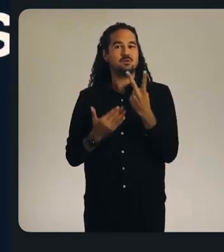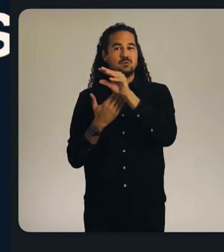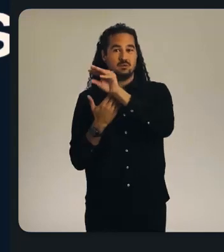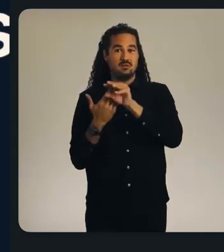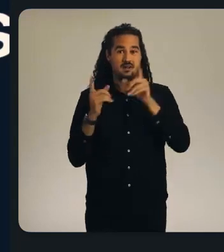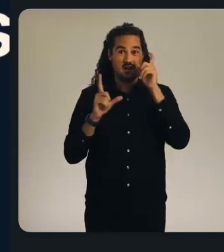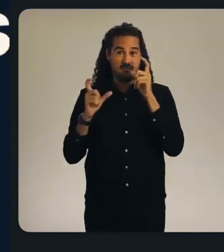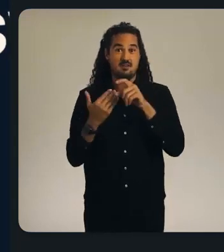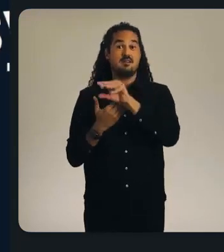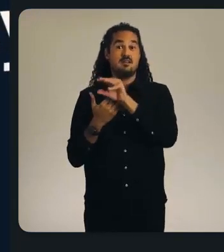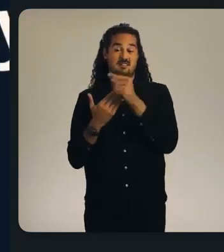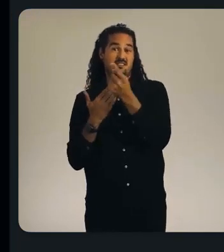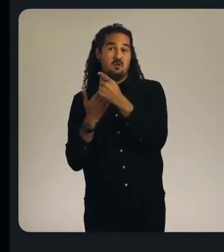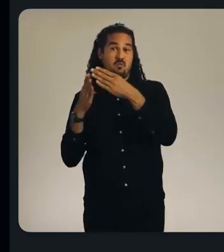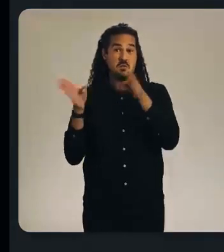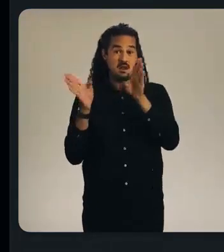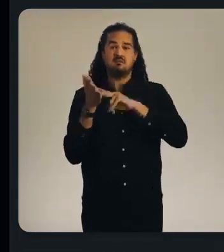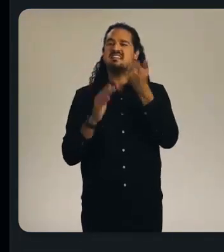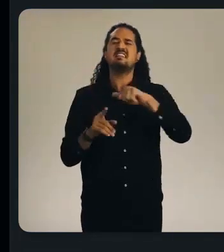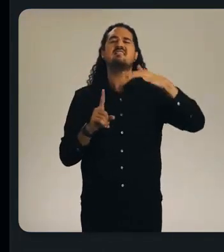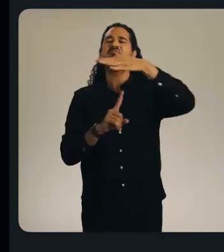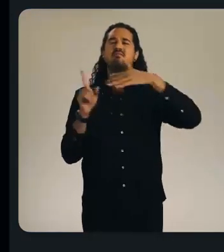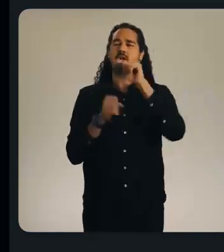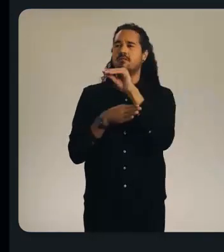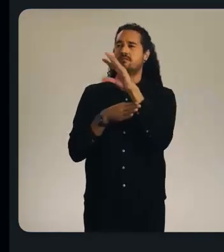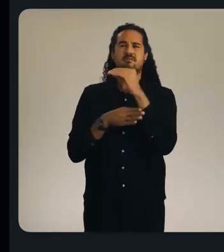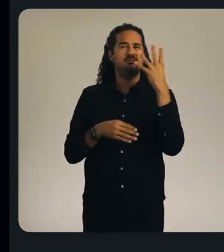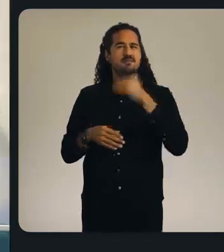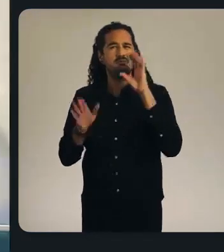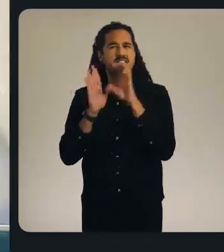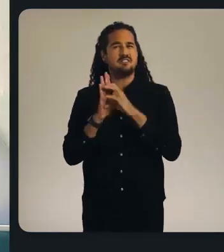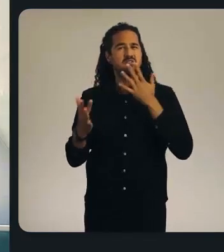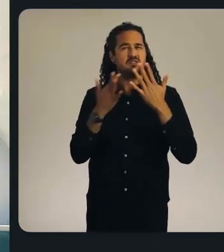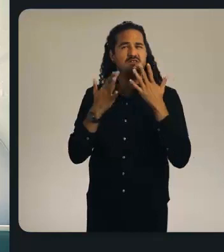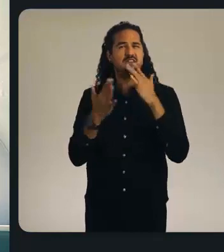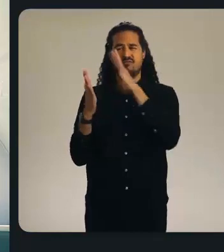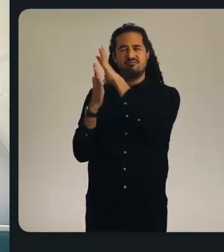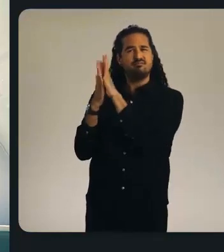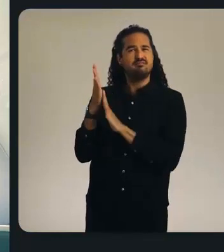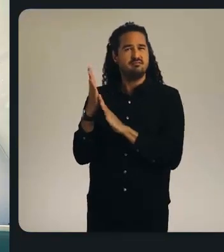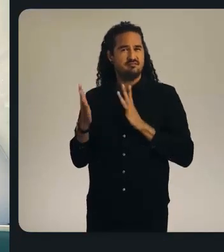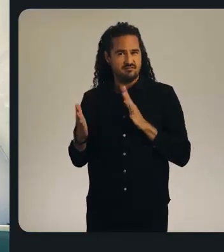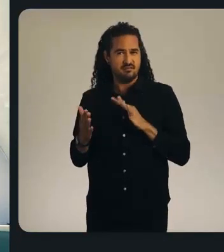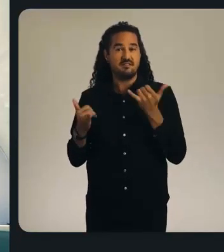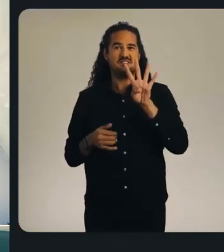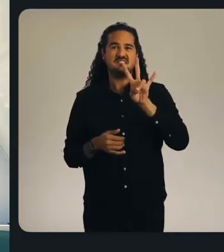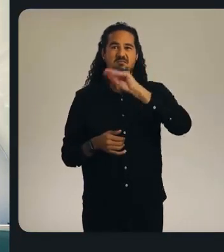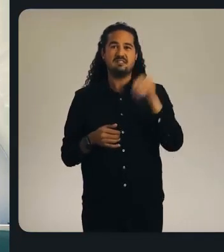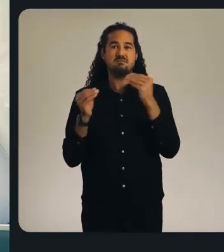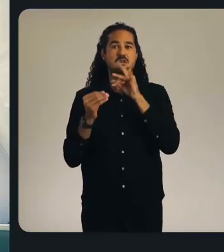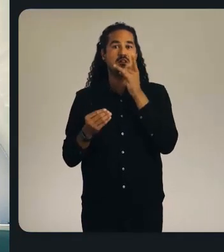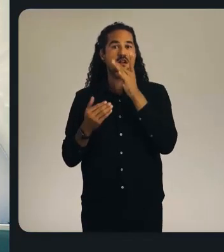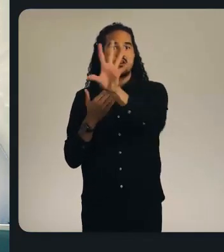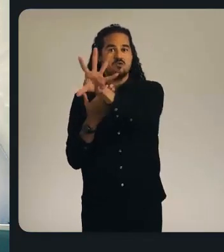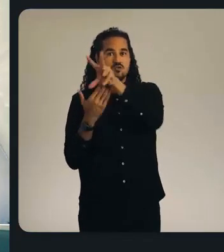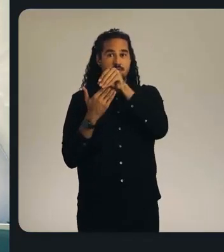all-new wide camera lets you take stunning shots in any situation, like this photo, full of color and texture. It gathers 47% more light for less noise and brighter results